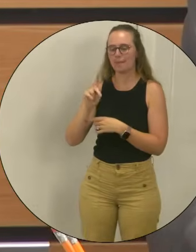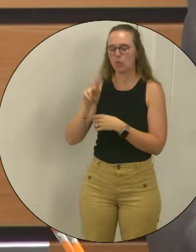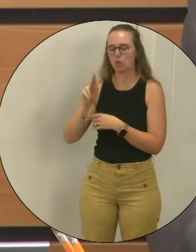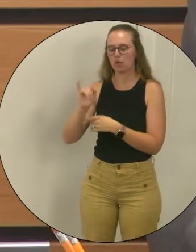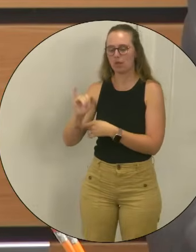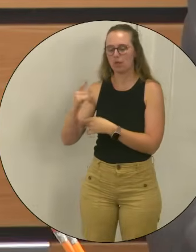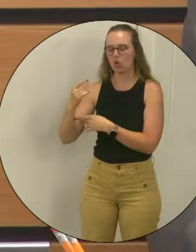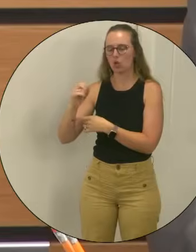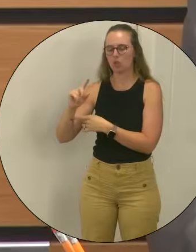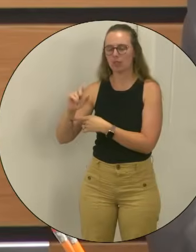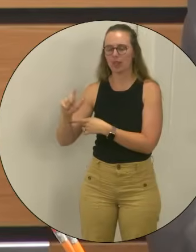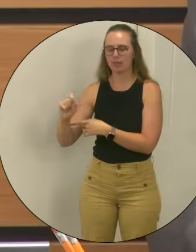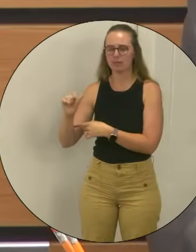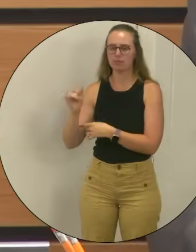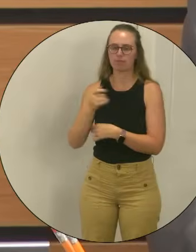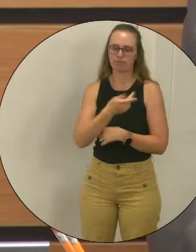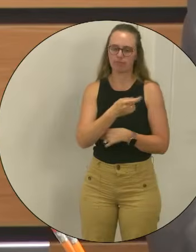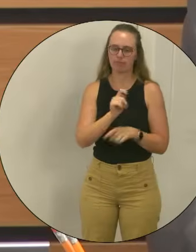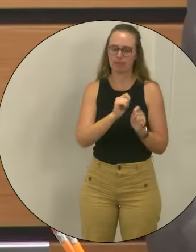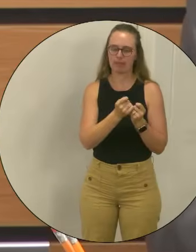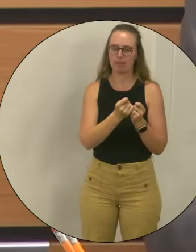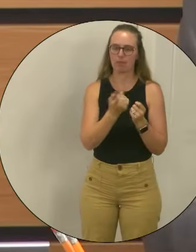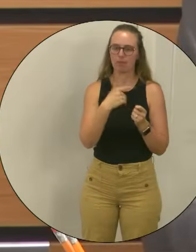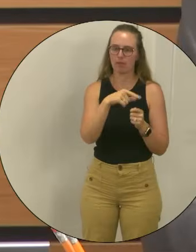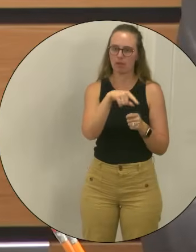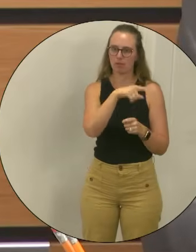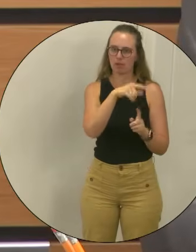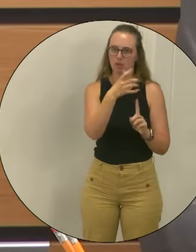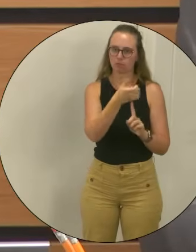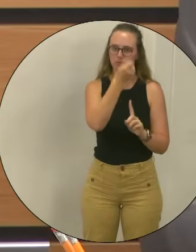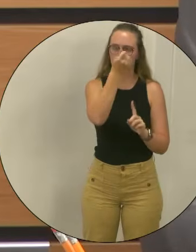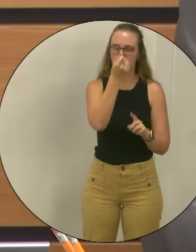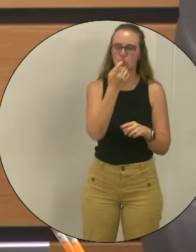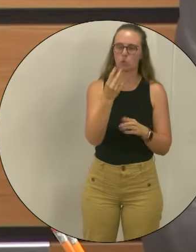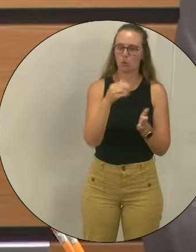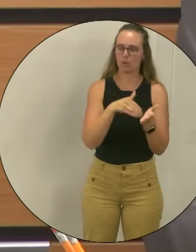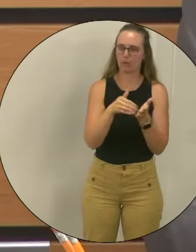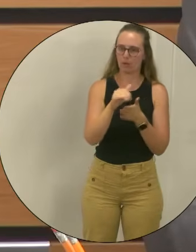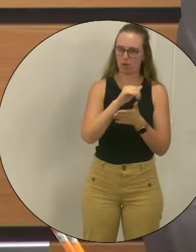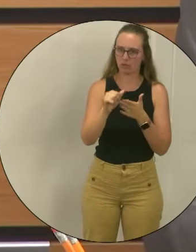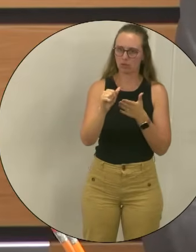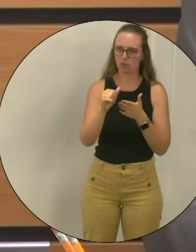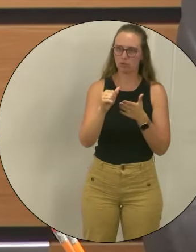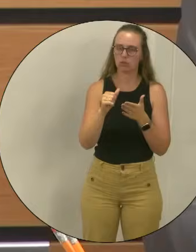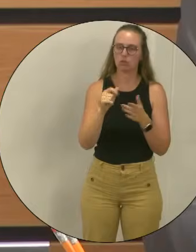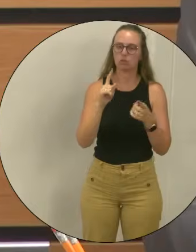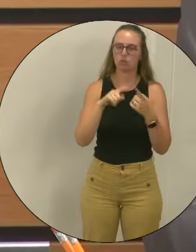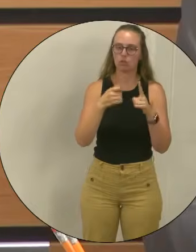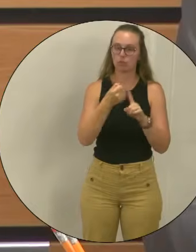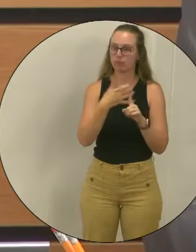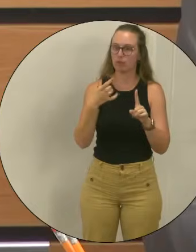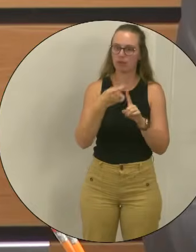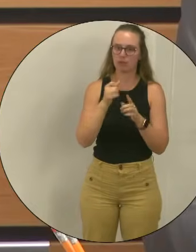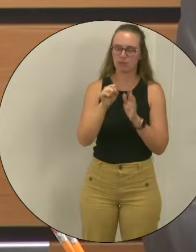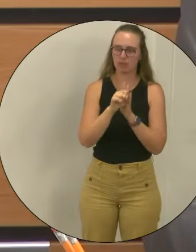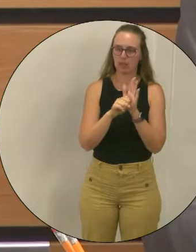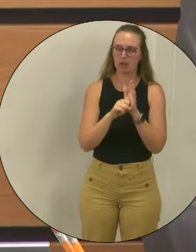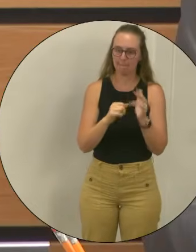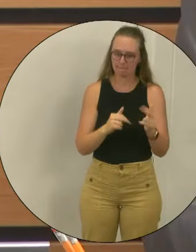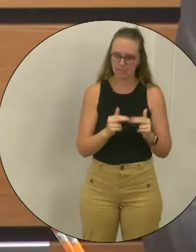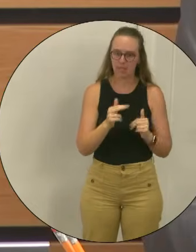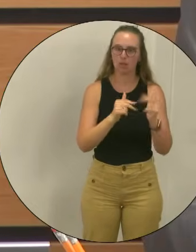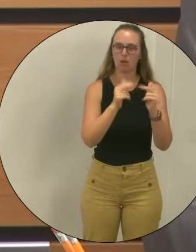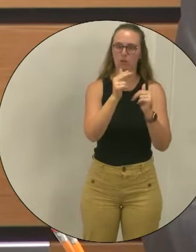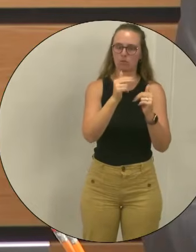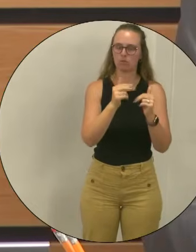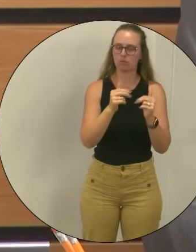and team have worked to attain the $2 million to build out from the state to build out those